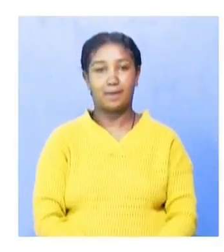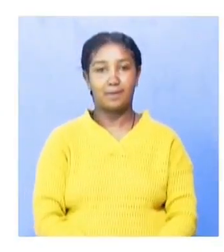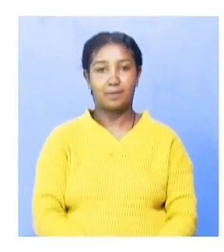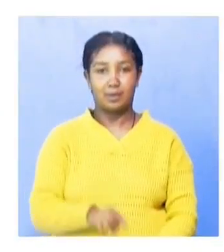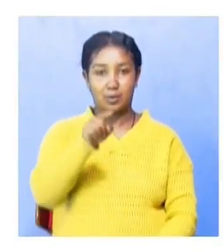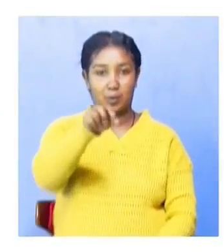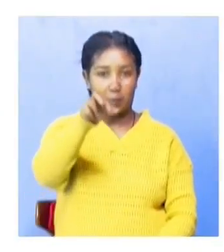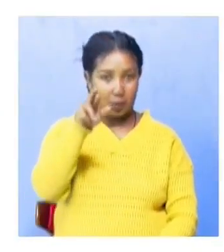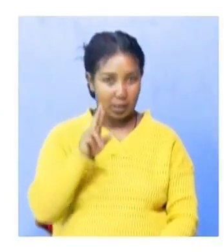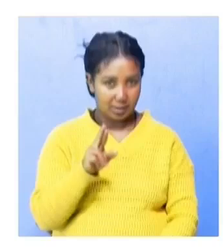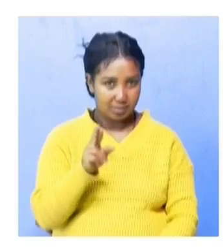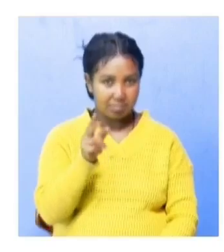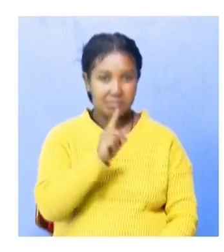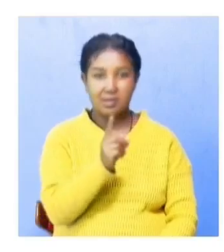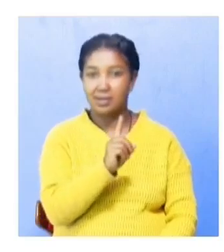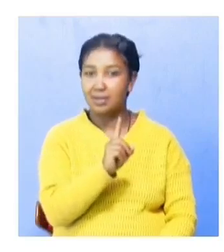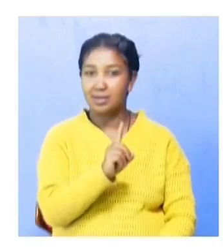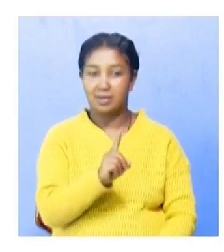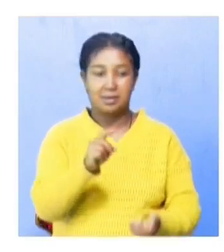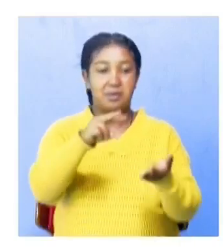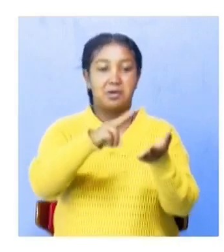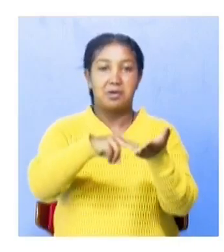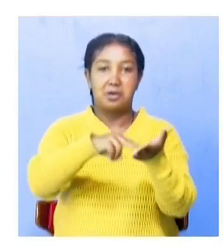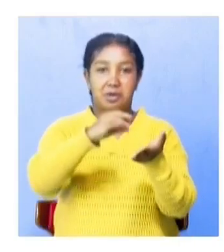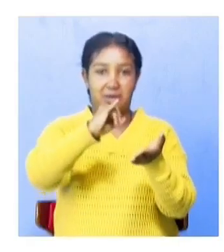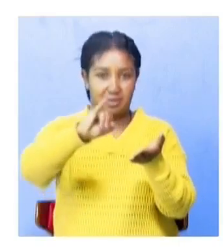You were reading